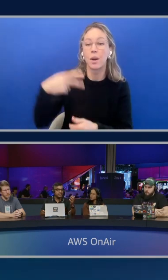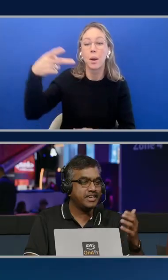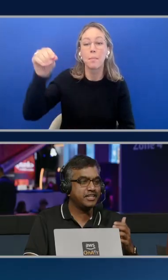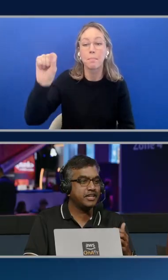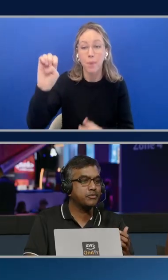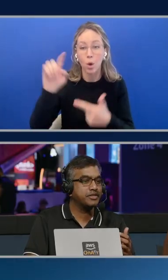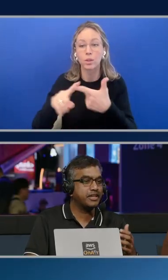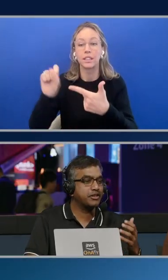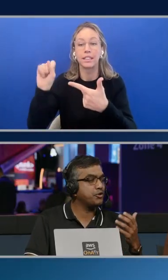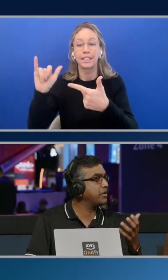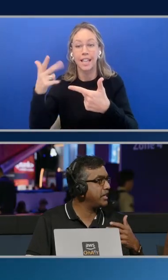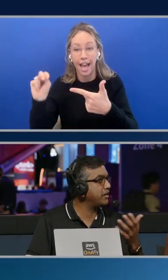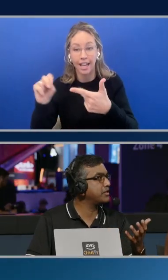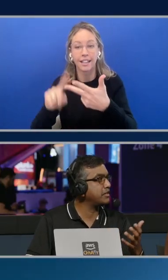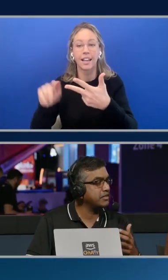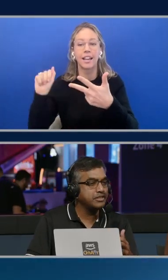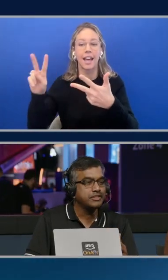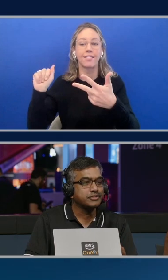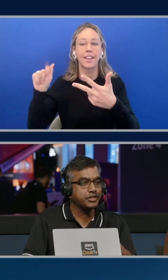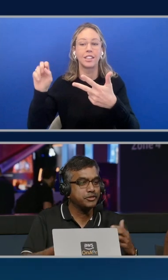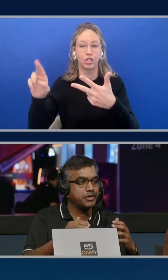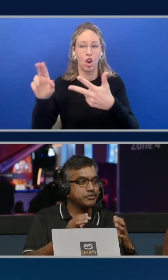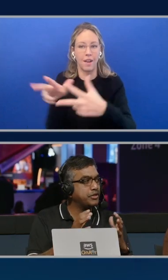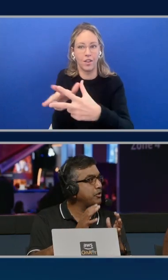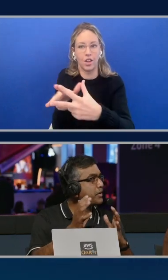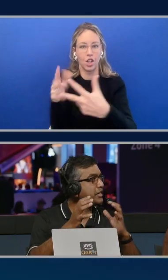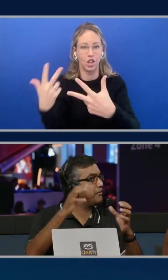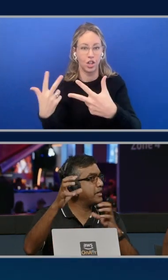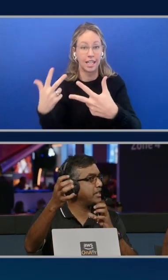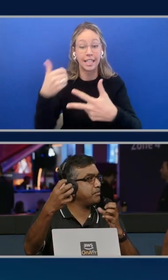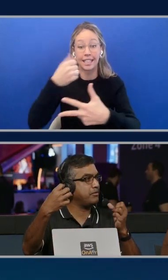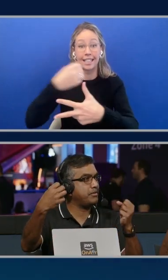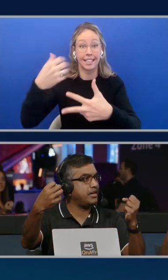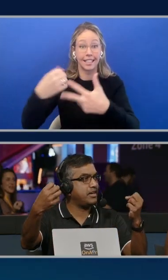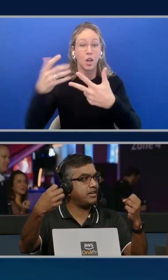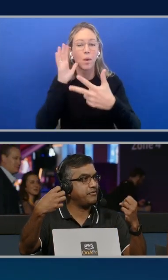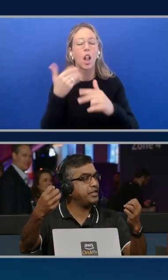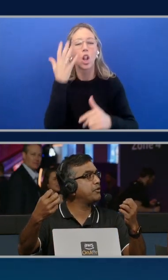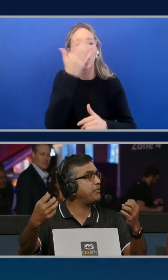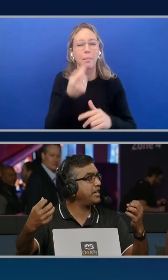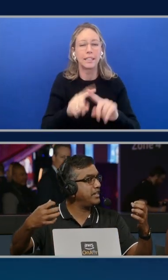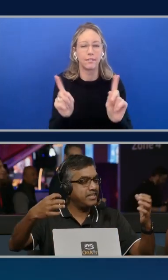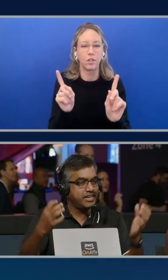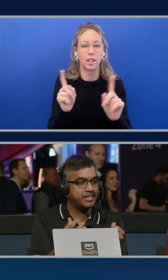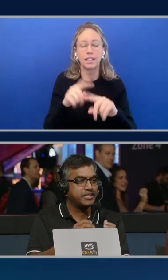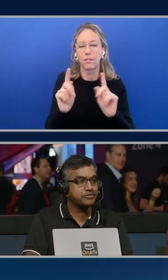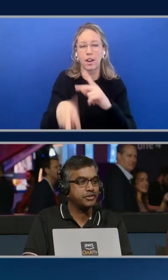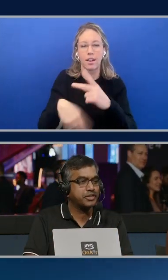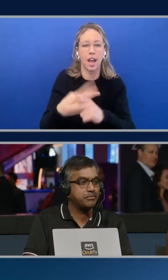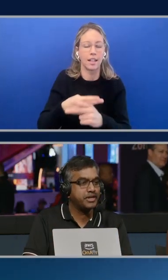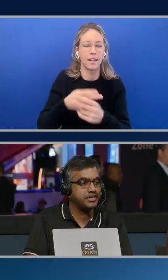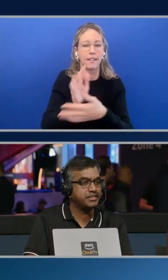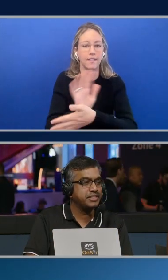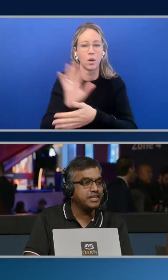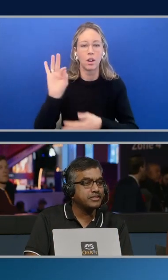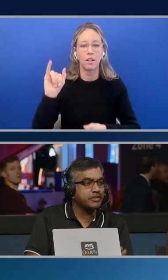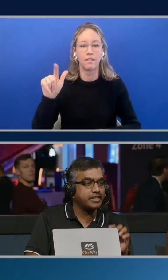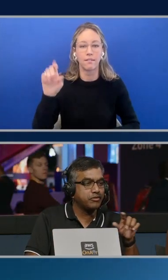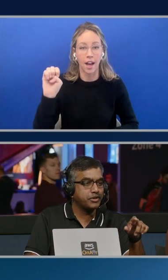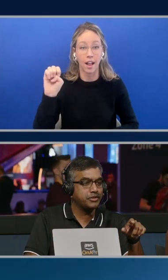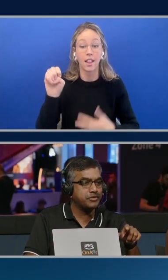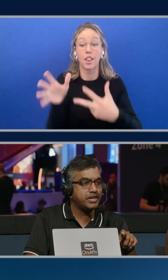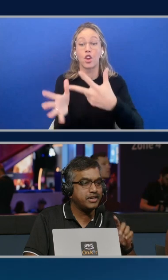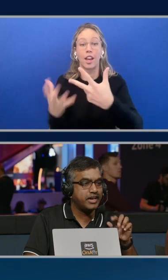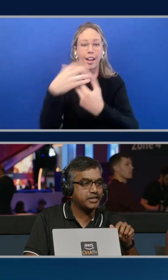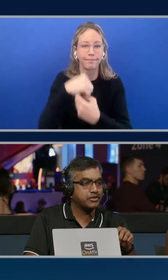sign, and another one is like a human-like avatar. Okay. So each one is going to look at different type of video file, and then it's going to combine it. So let's